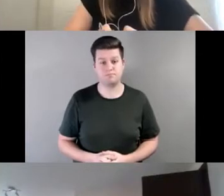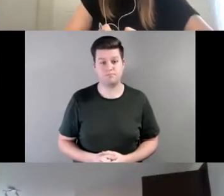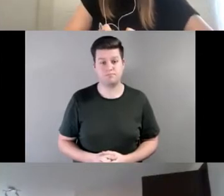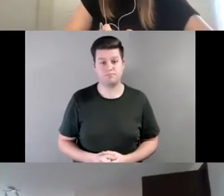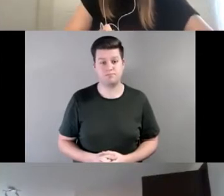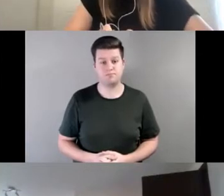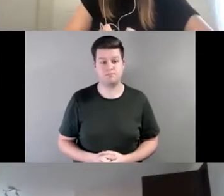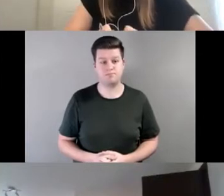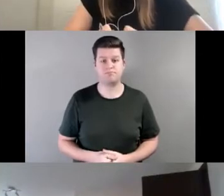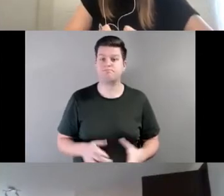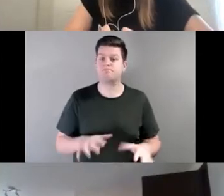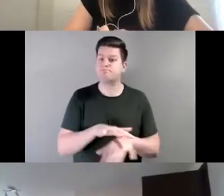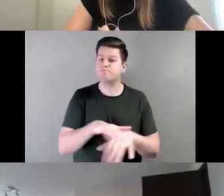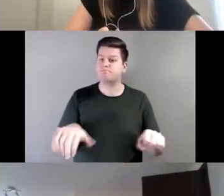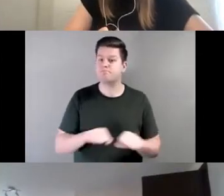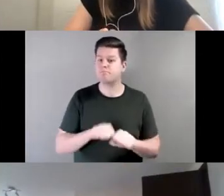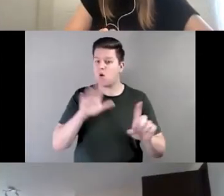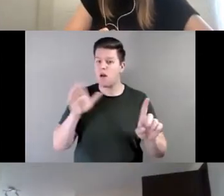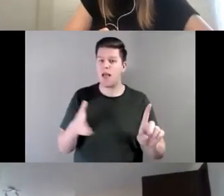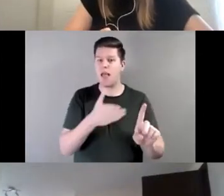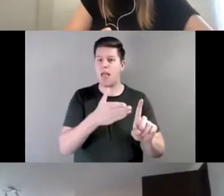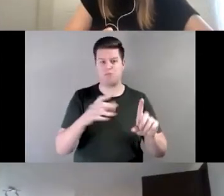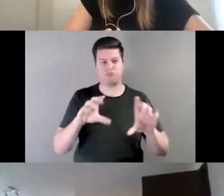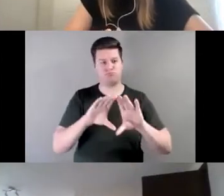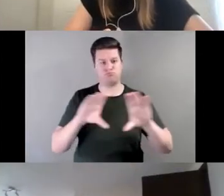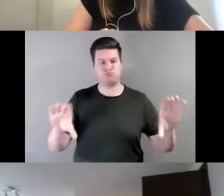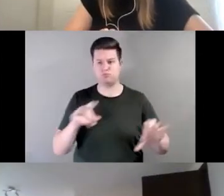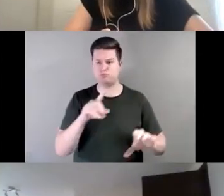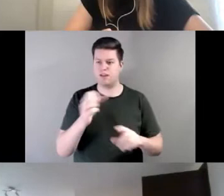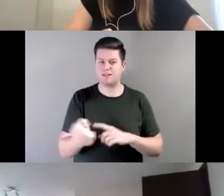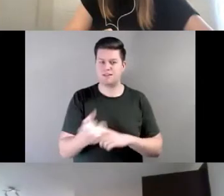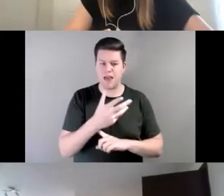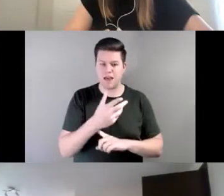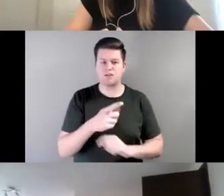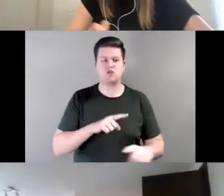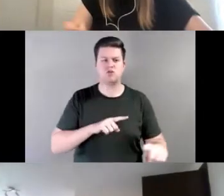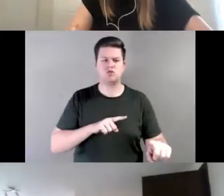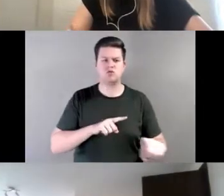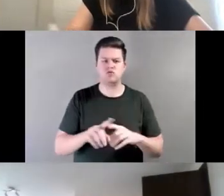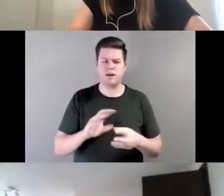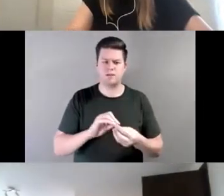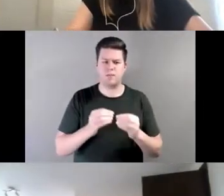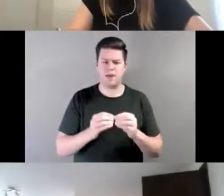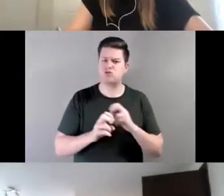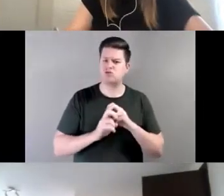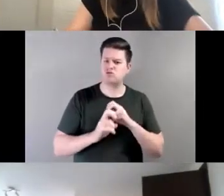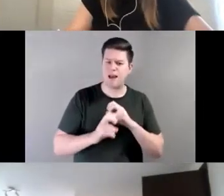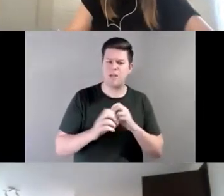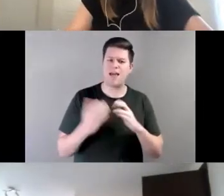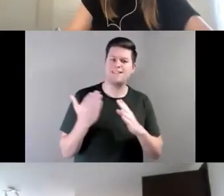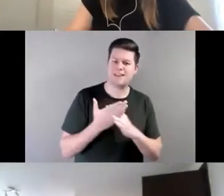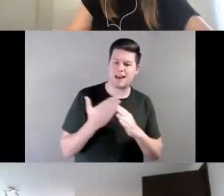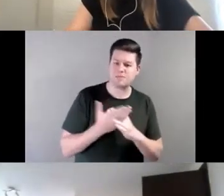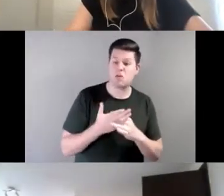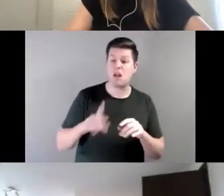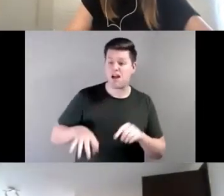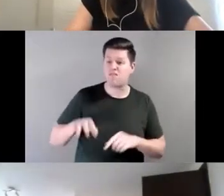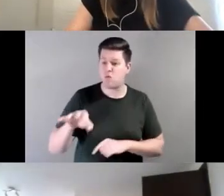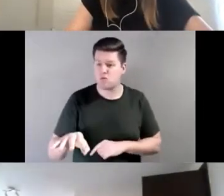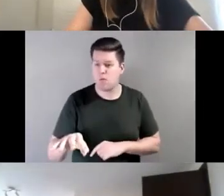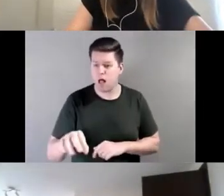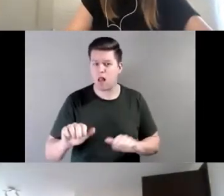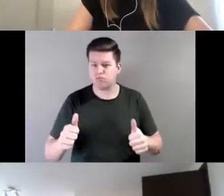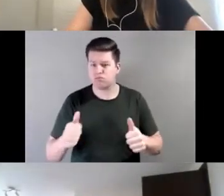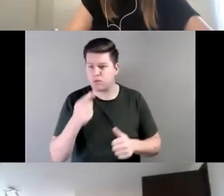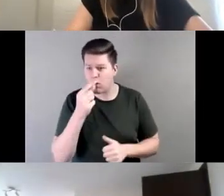So our mission statement includes within it the aim to make travel as accessible and affordable as possible. To achieve